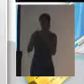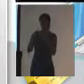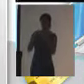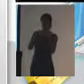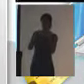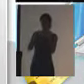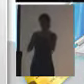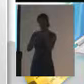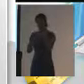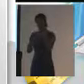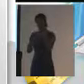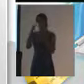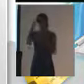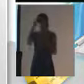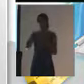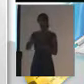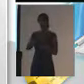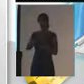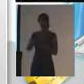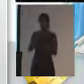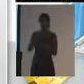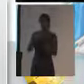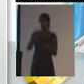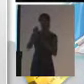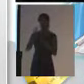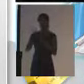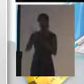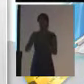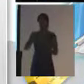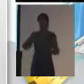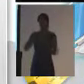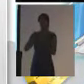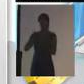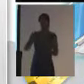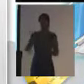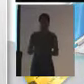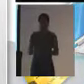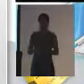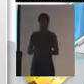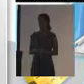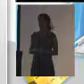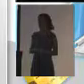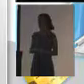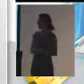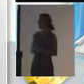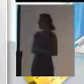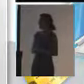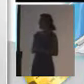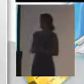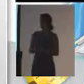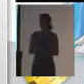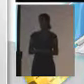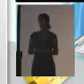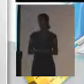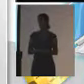sleeps plenty. So with taking into account minimum and maximum levels, we can obtain a formula based on these two things.